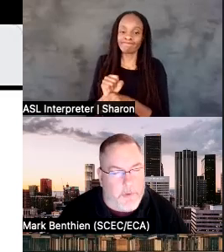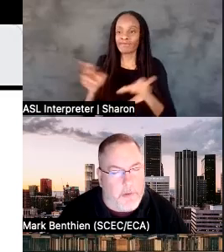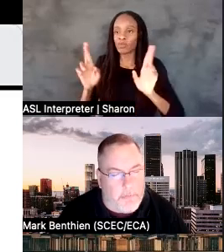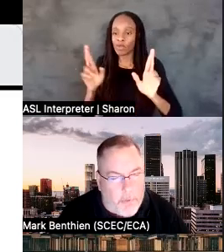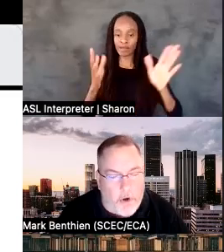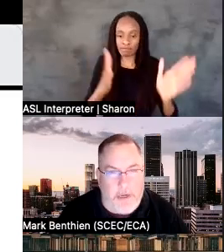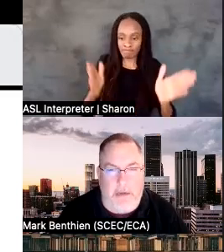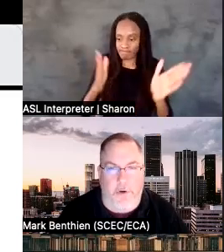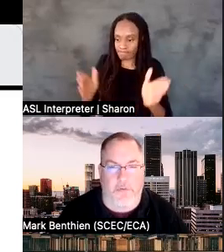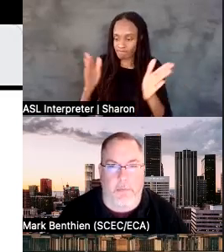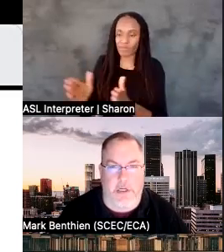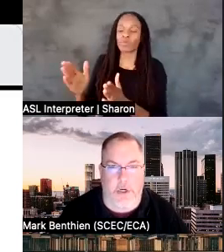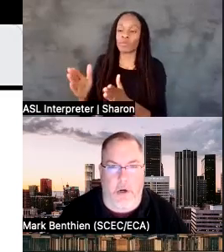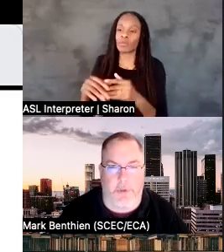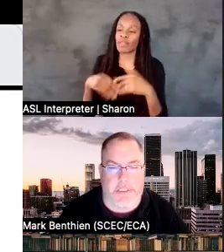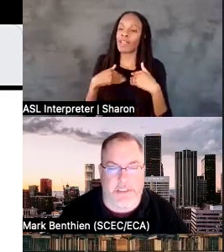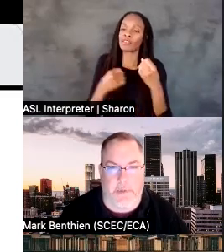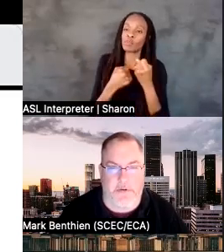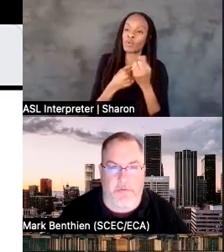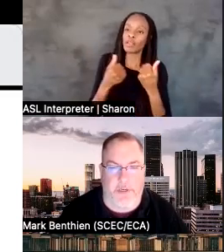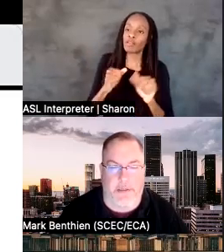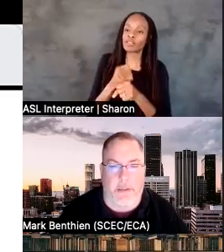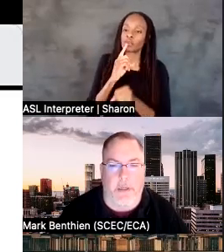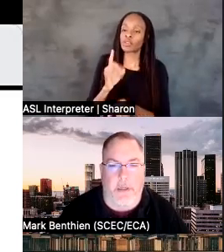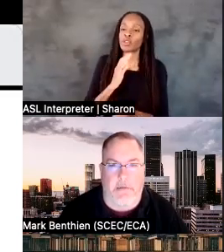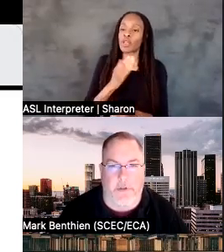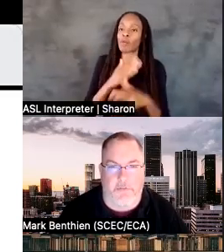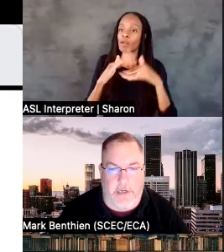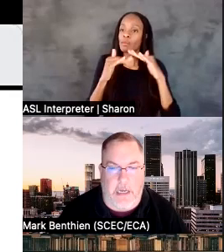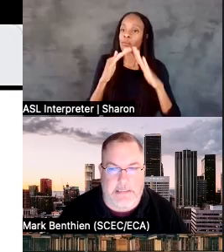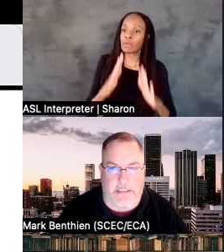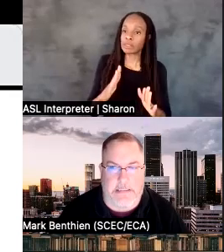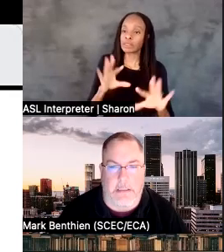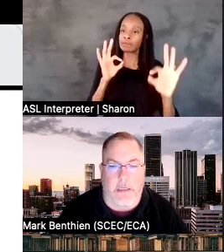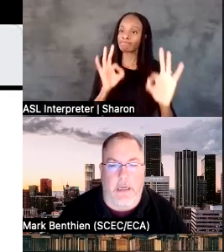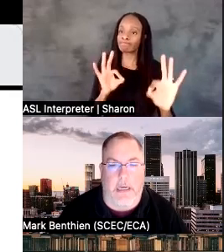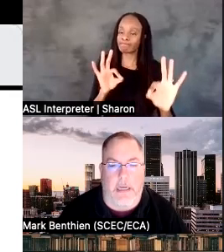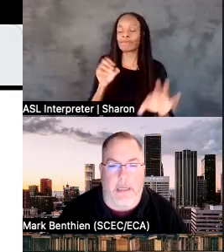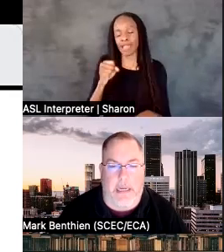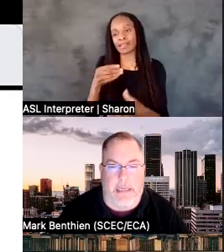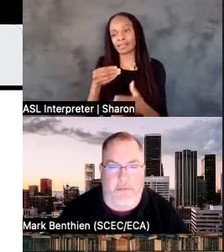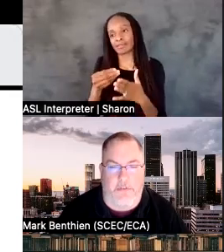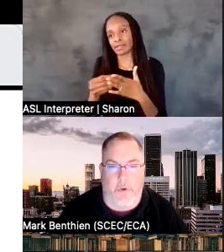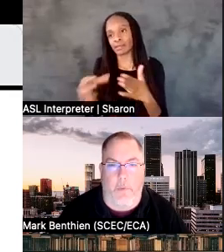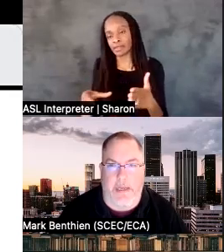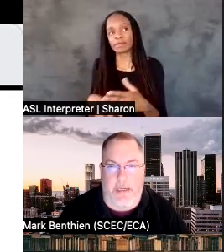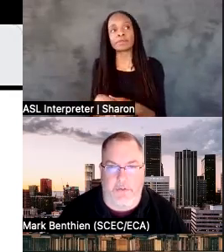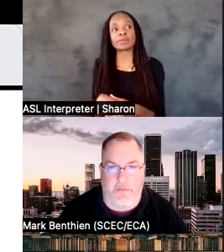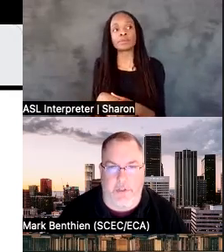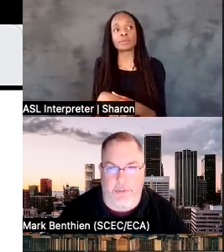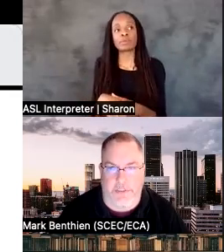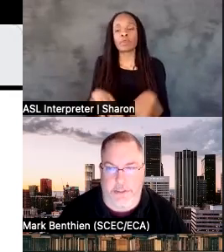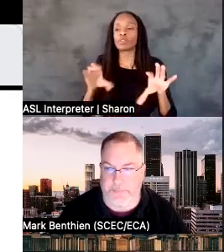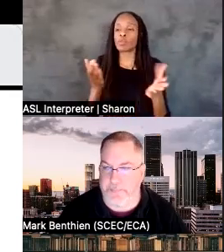really supporting efforts to make sure our buildings are retrofitted, even though it's very costly, and doing what we can